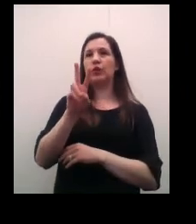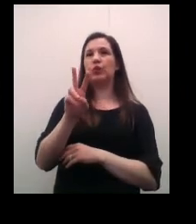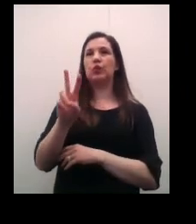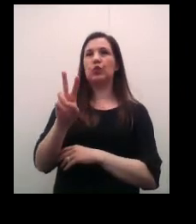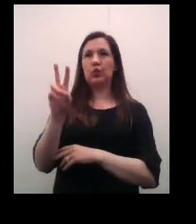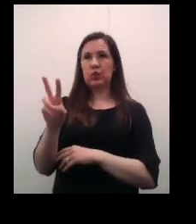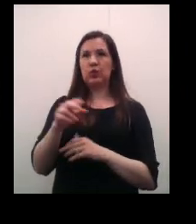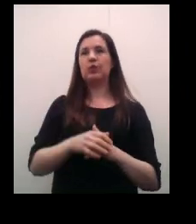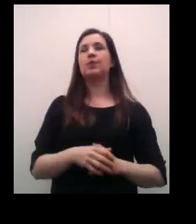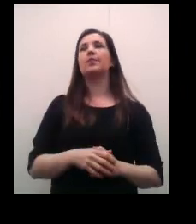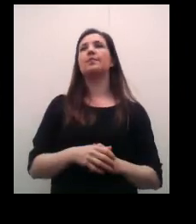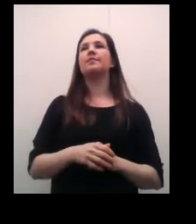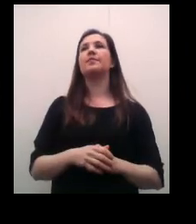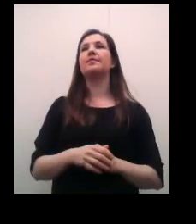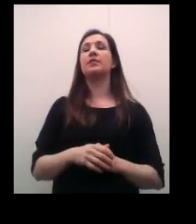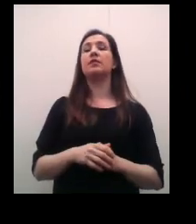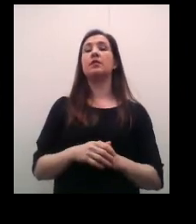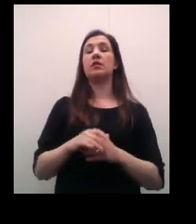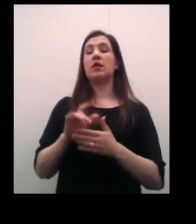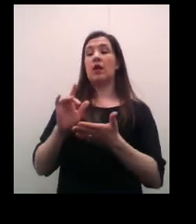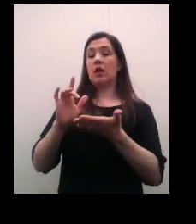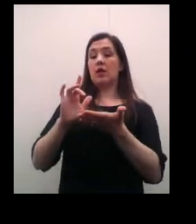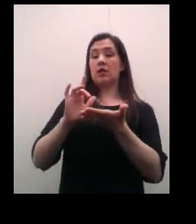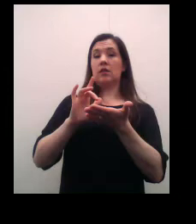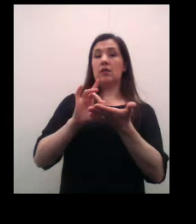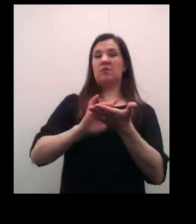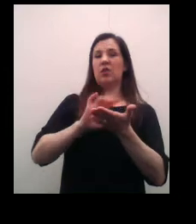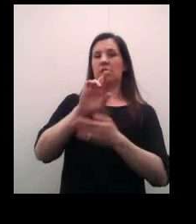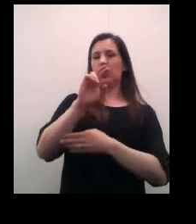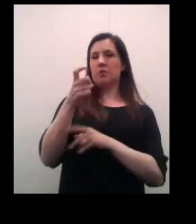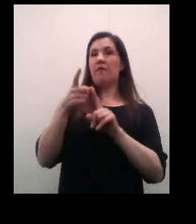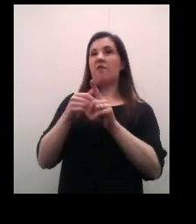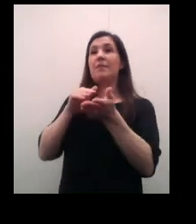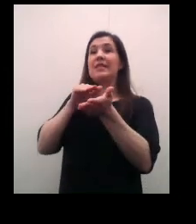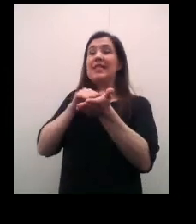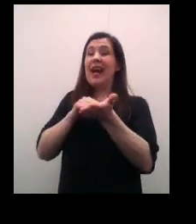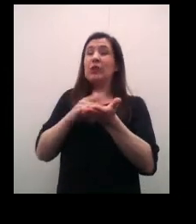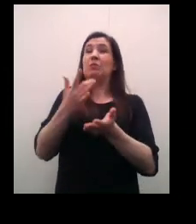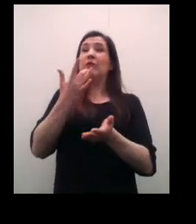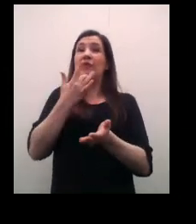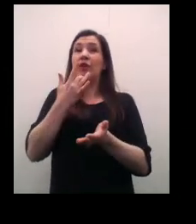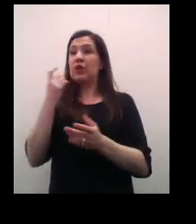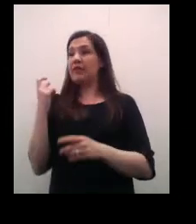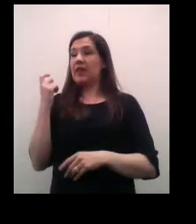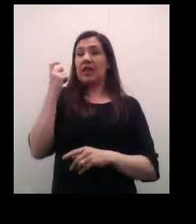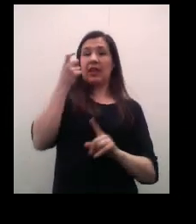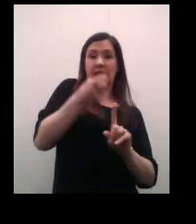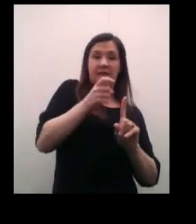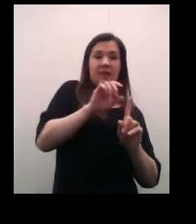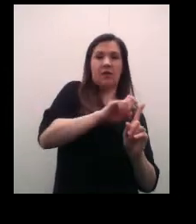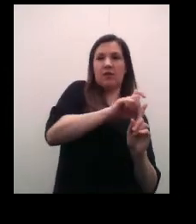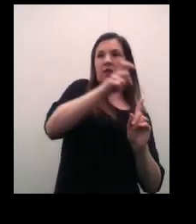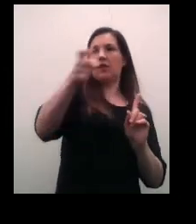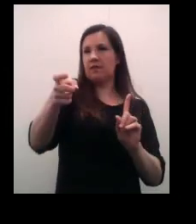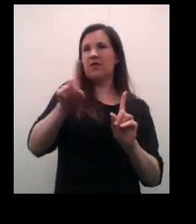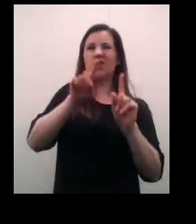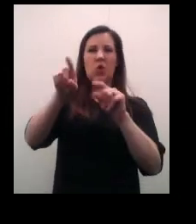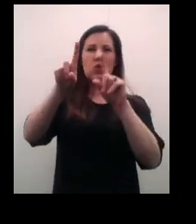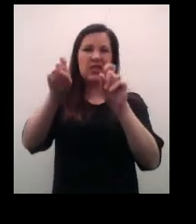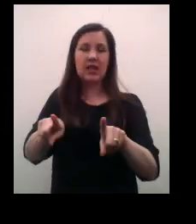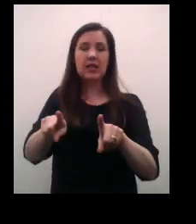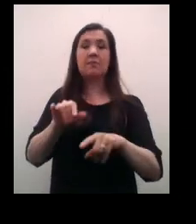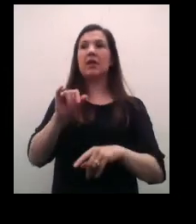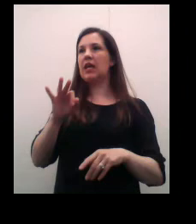859-3222. Prescription from your primary care physician is preferred. However, if you do not have a primary care physician and you're